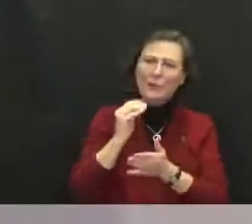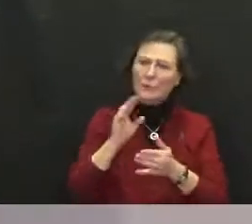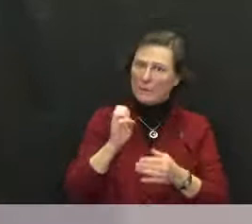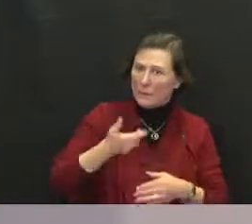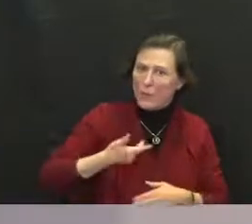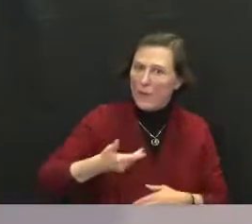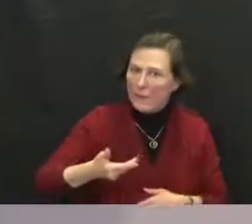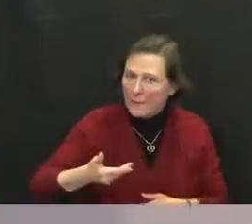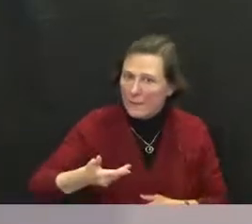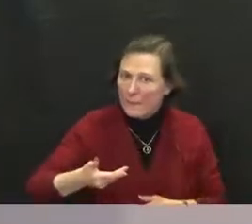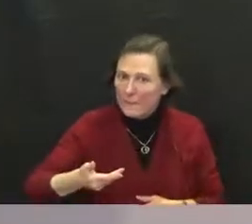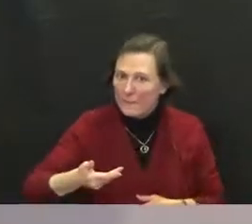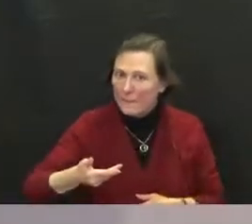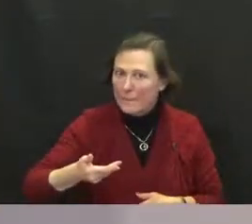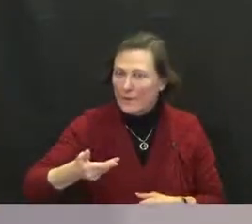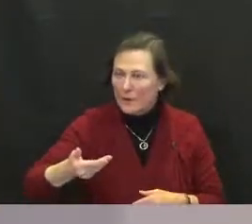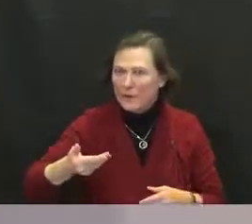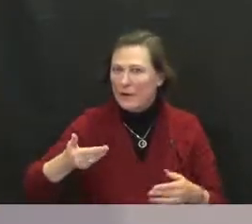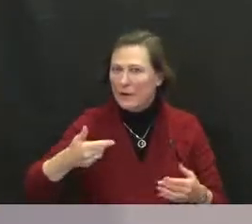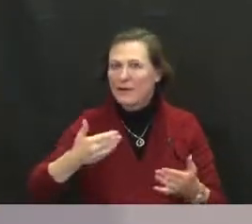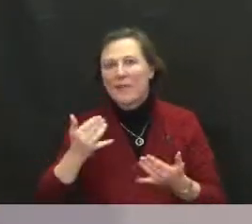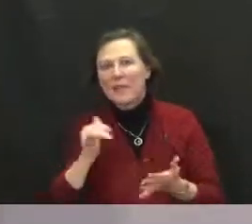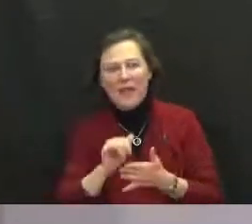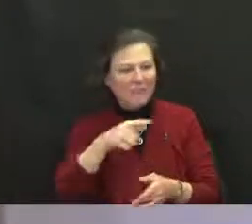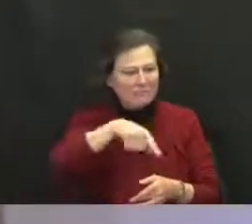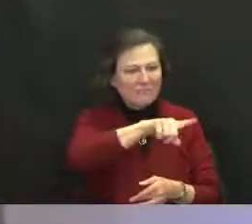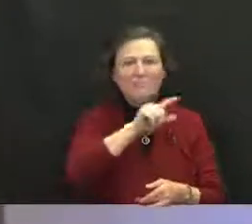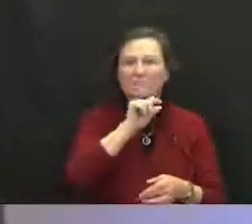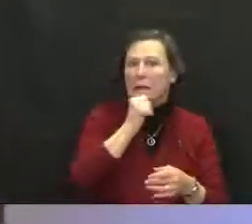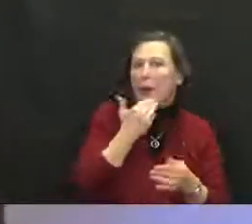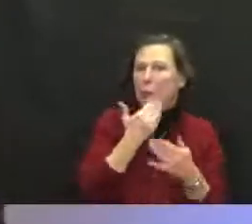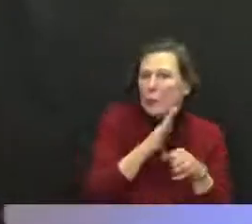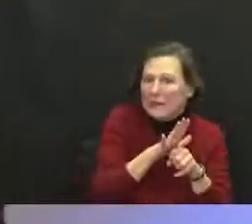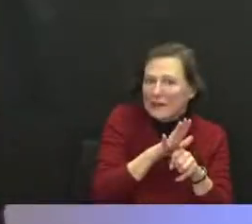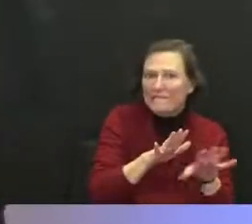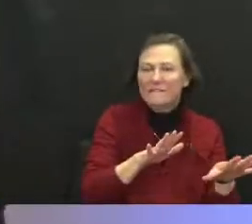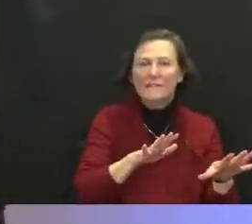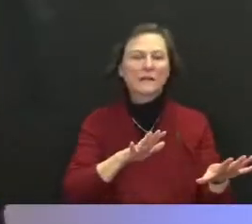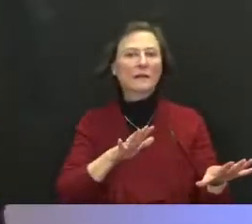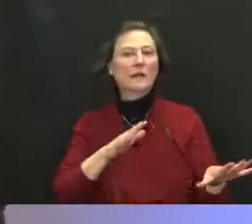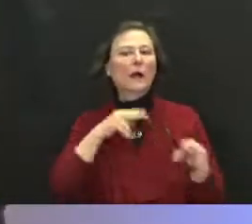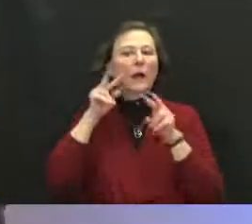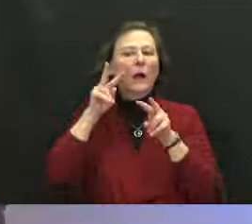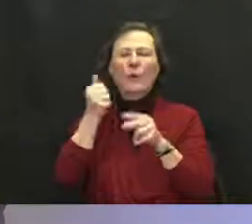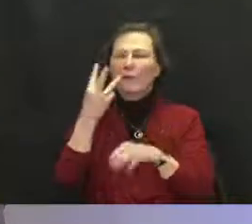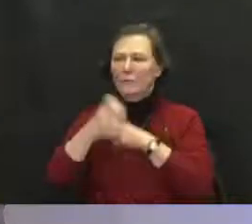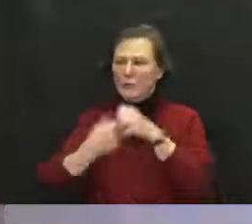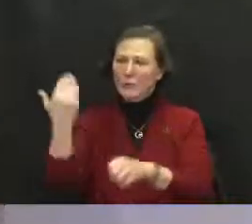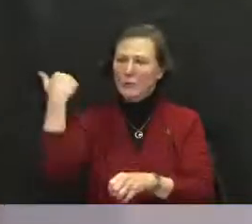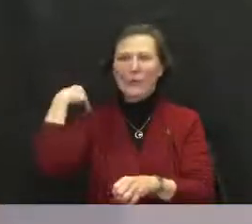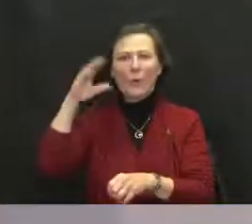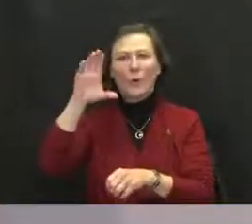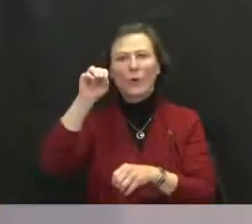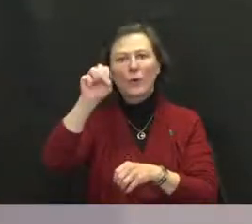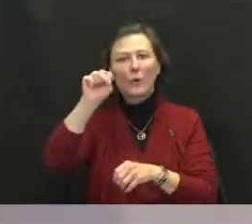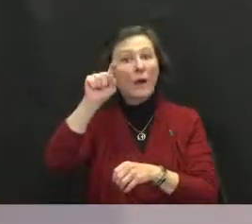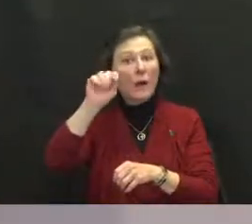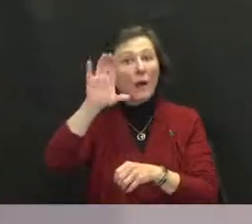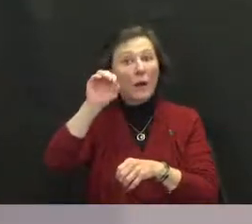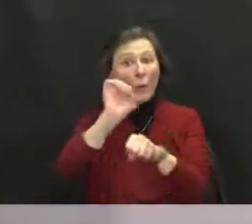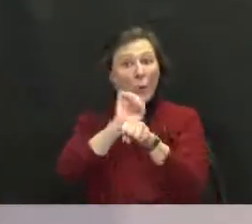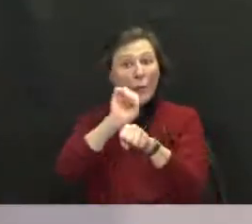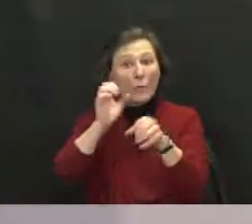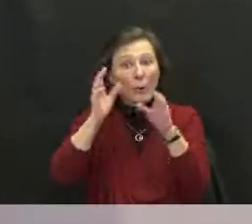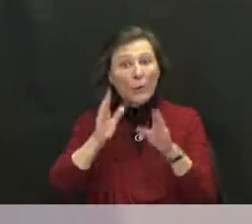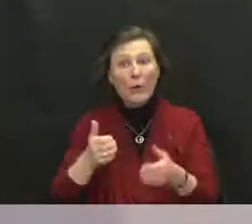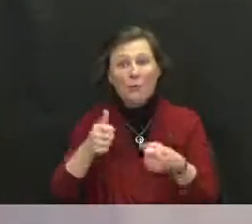that they're not good enough. I remember once a couple of years ago when Costco employees tried to recruit me to